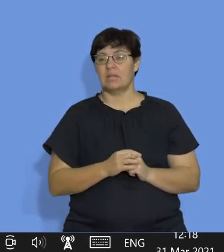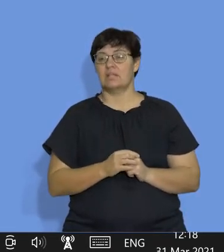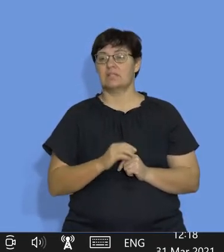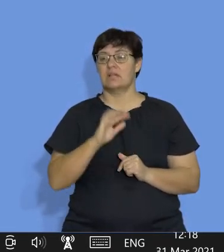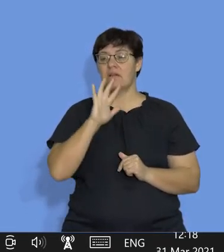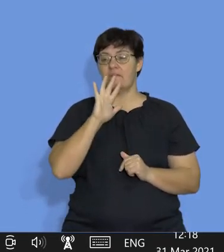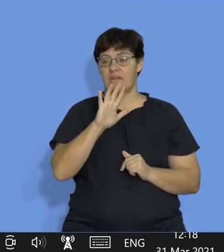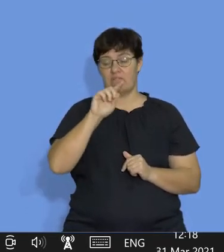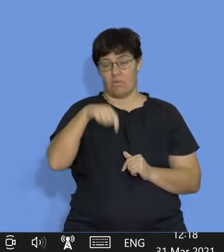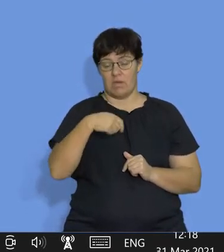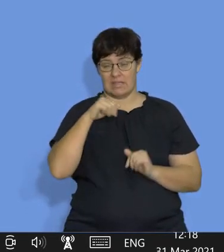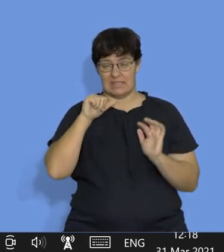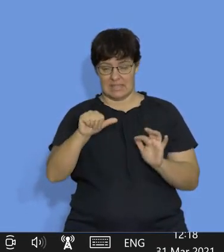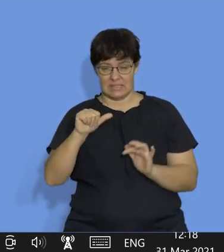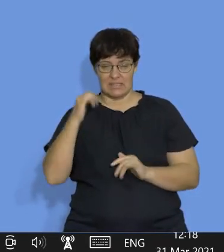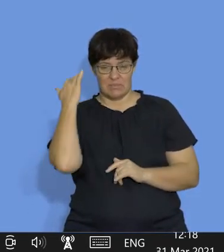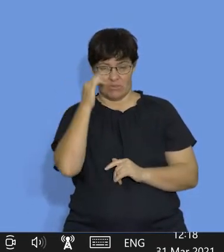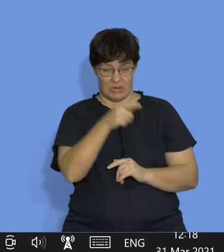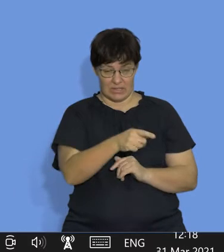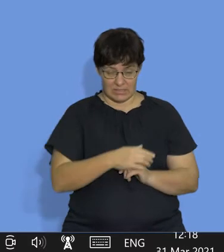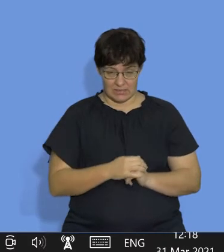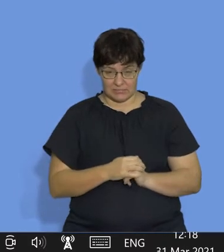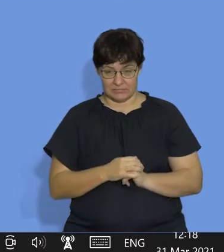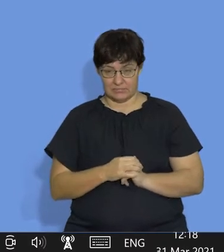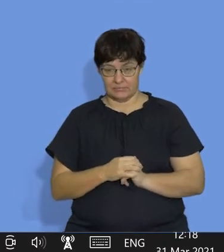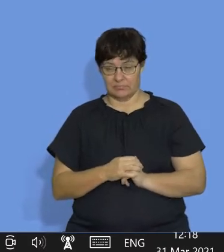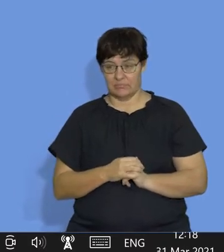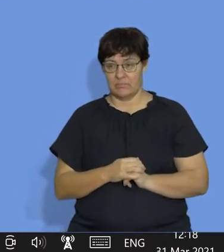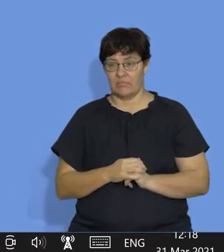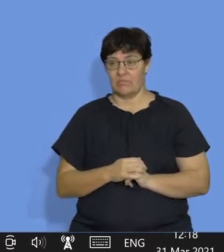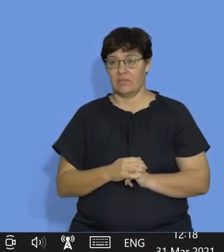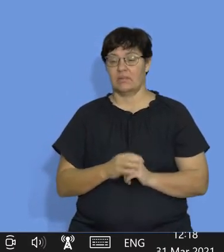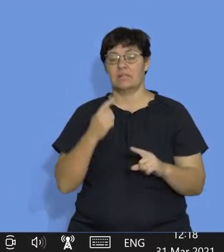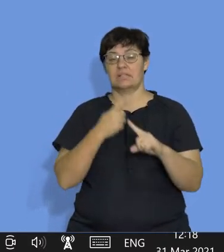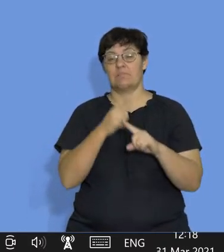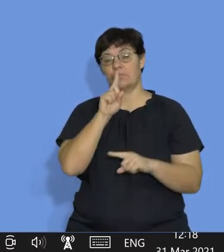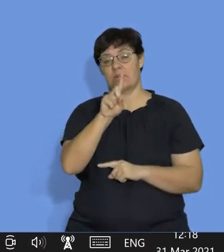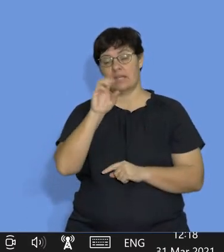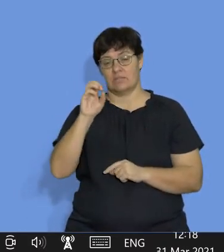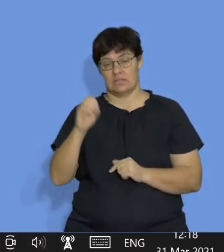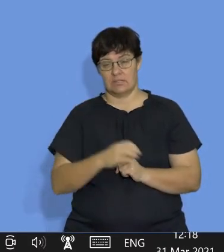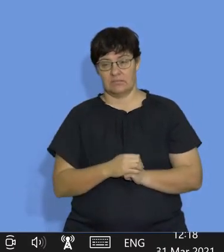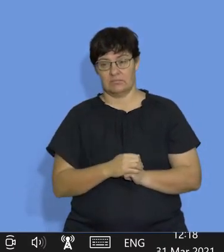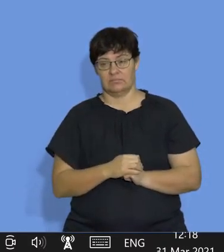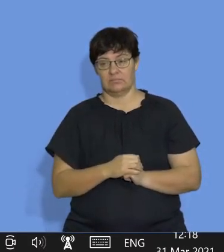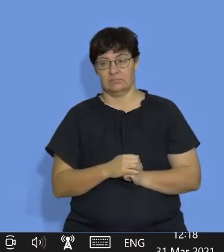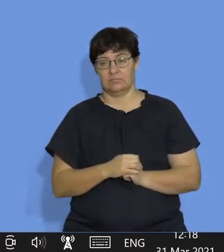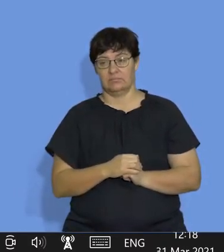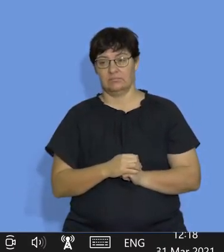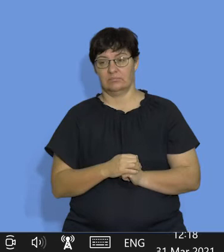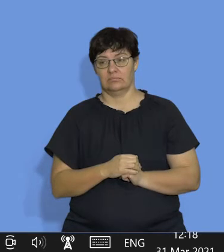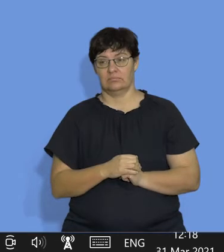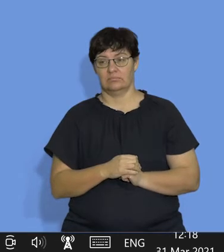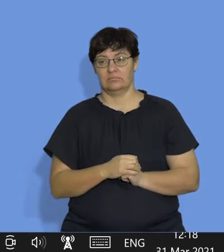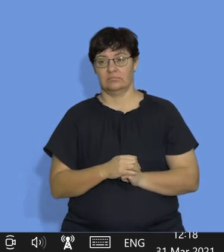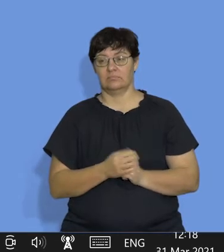the theoretical, which is 5.6. Okay, then we multiply that by 100. This is going